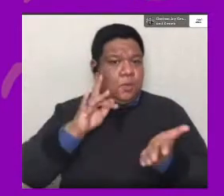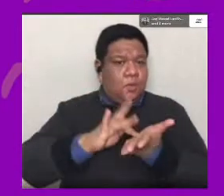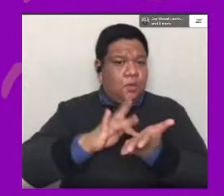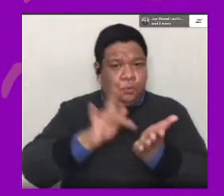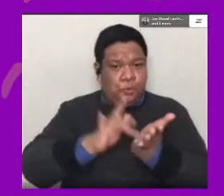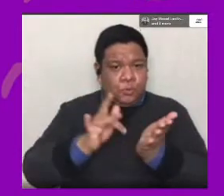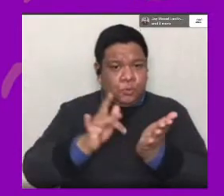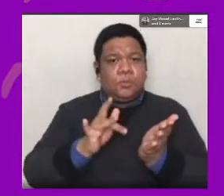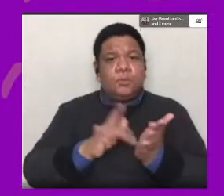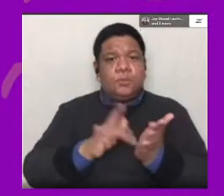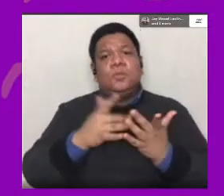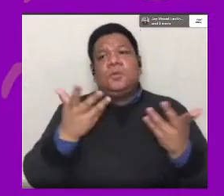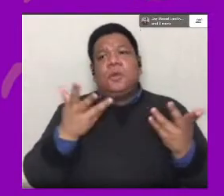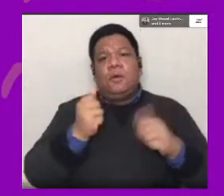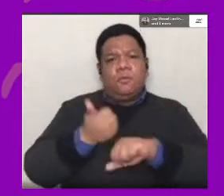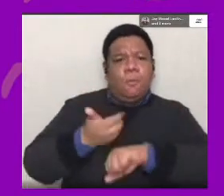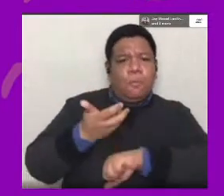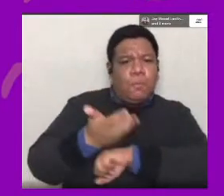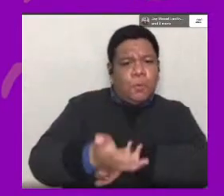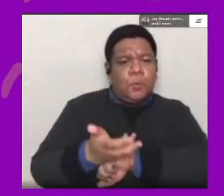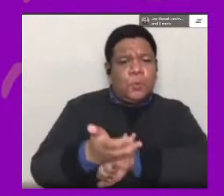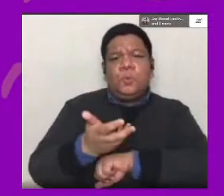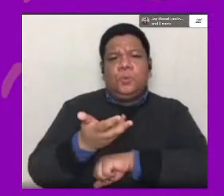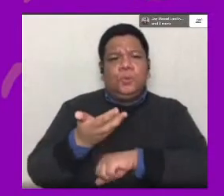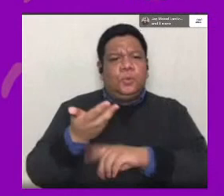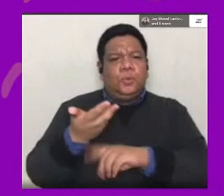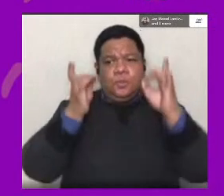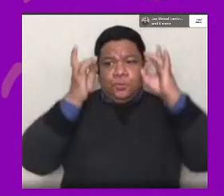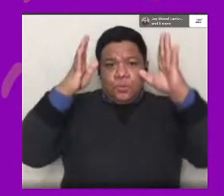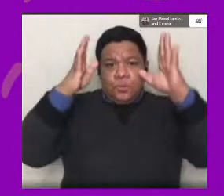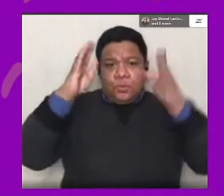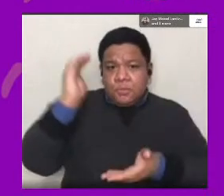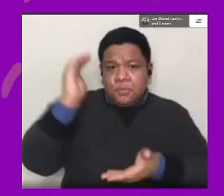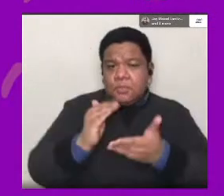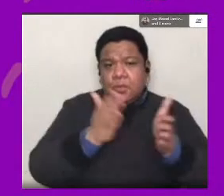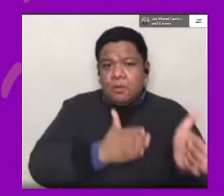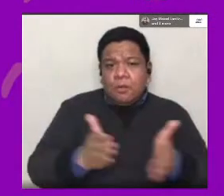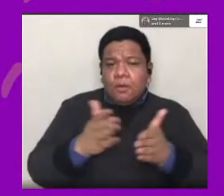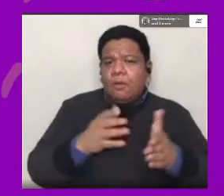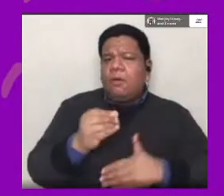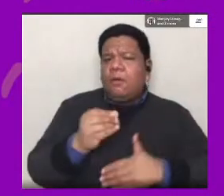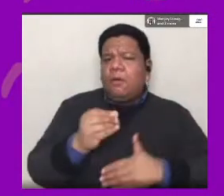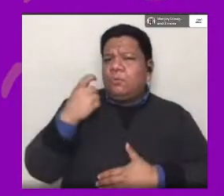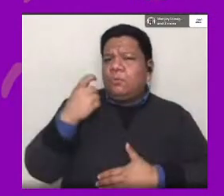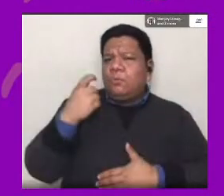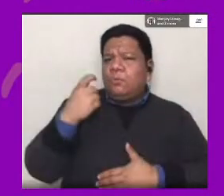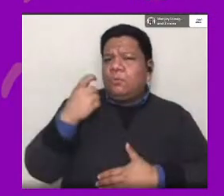and abuse, the risk mitigation strategies, and the recently published